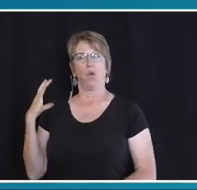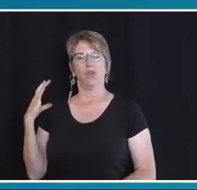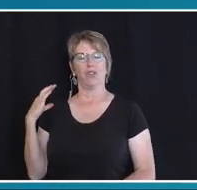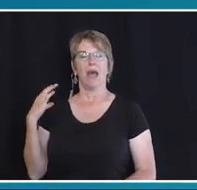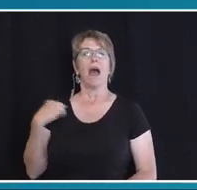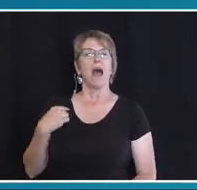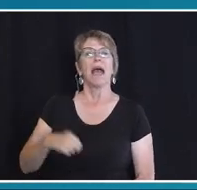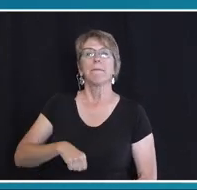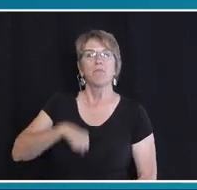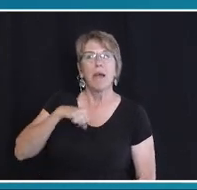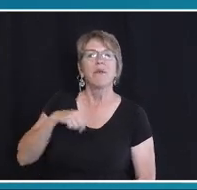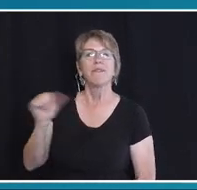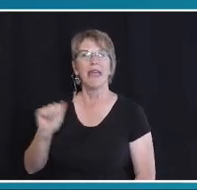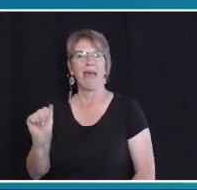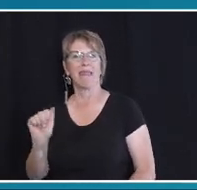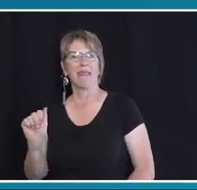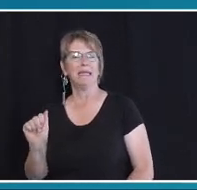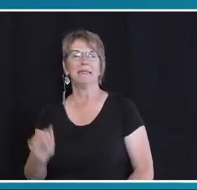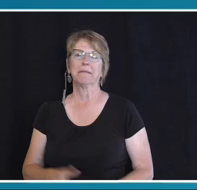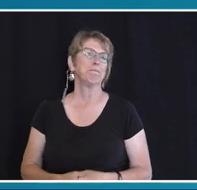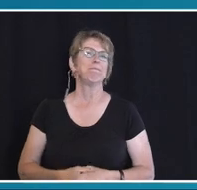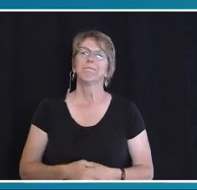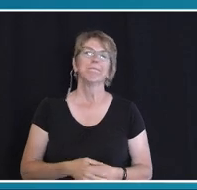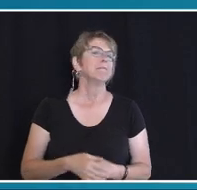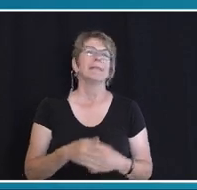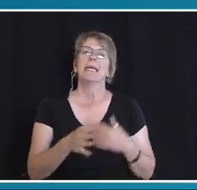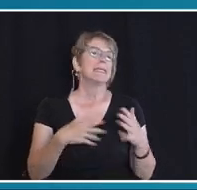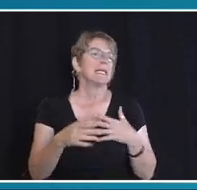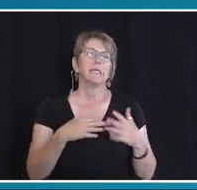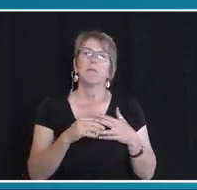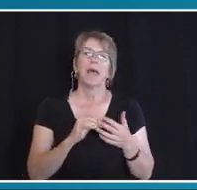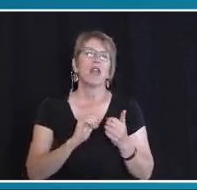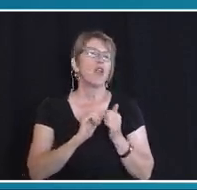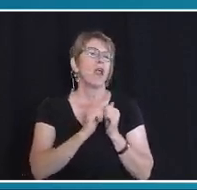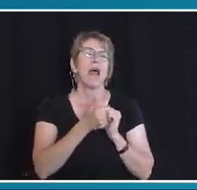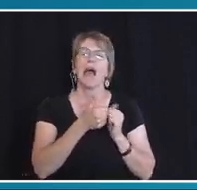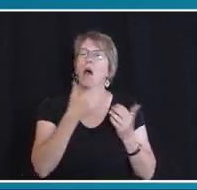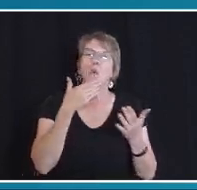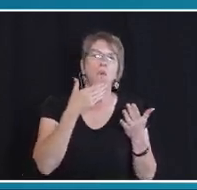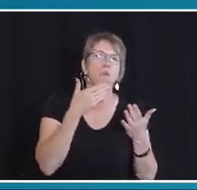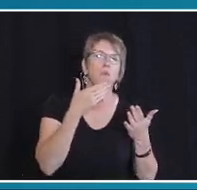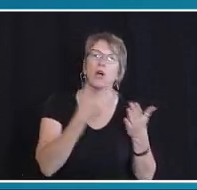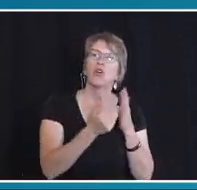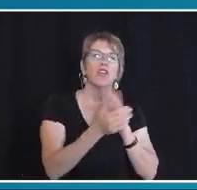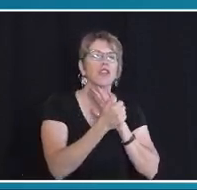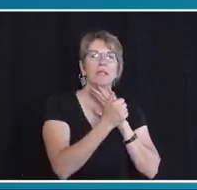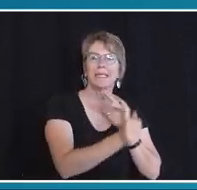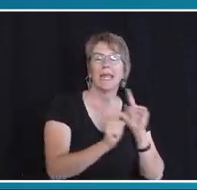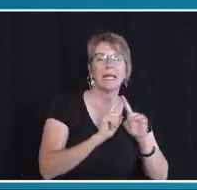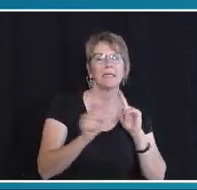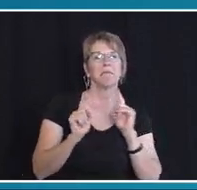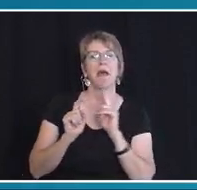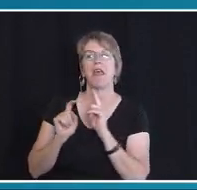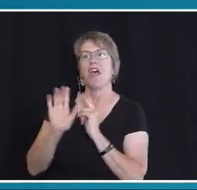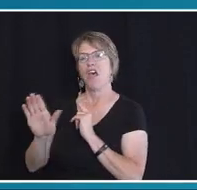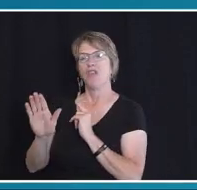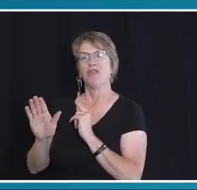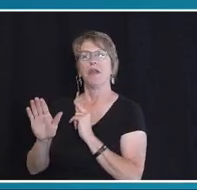most proud of the athletes, not necessarily you know, how well they can execute on the skills, but how they treat their other teammates and the other